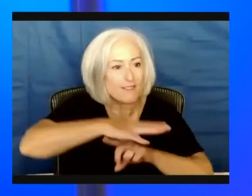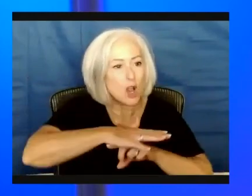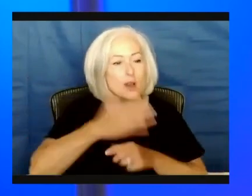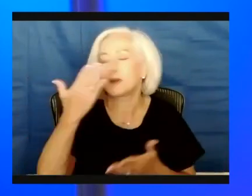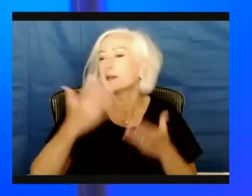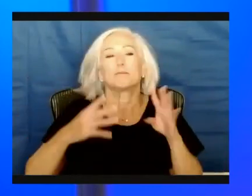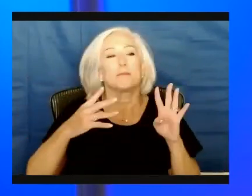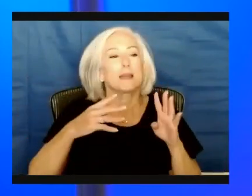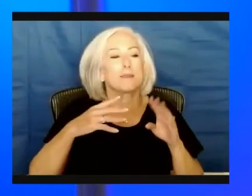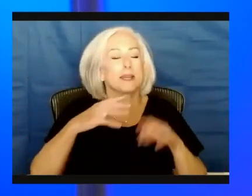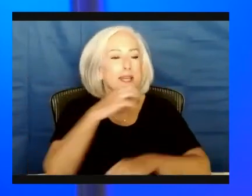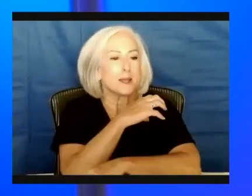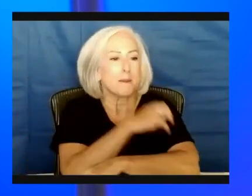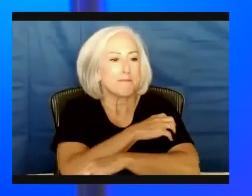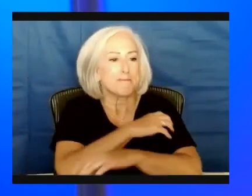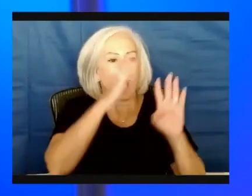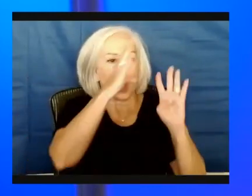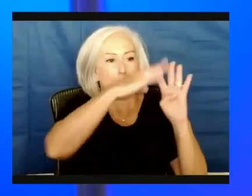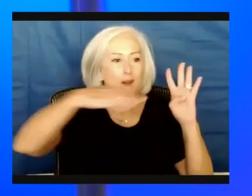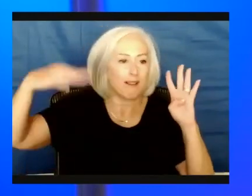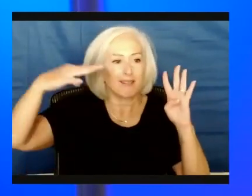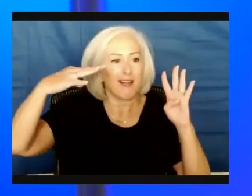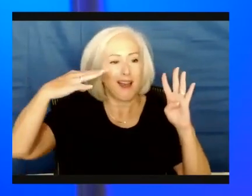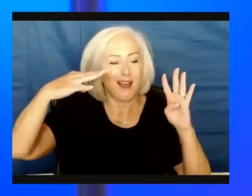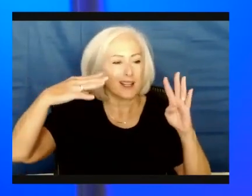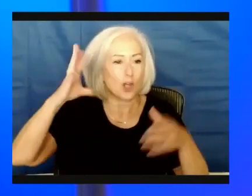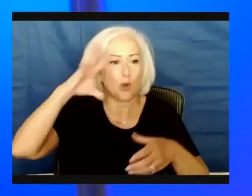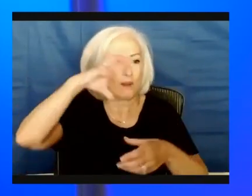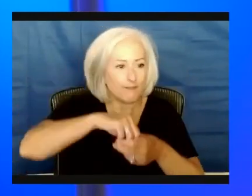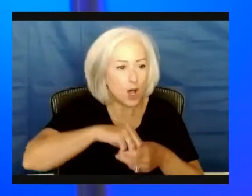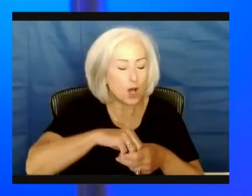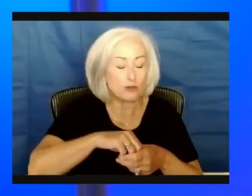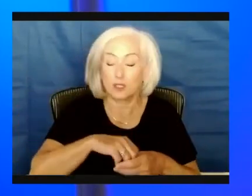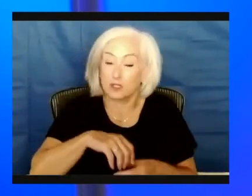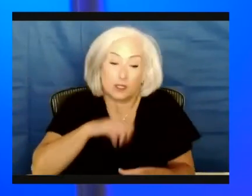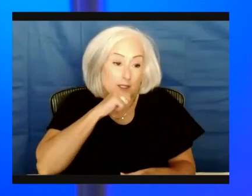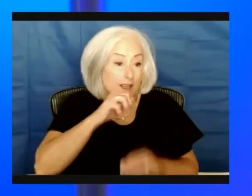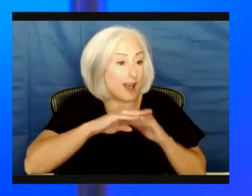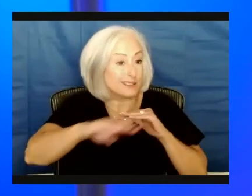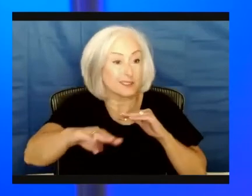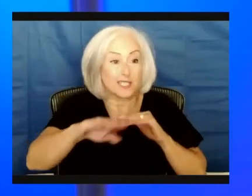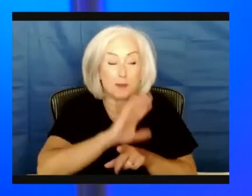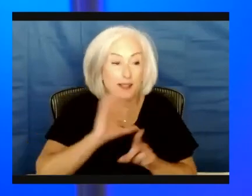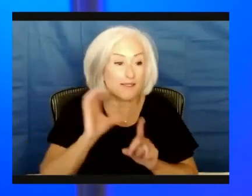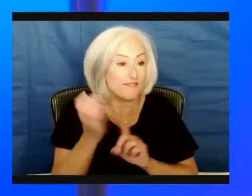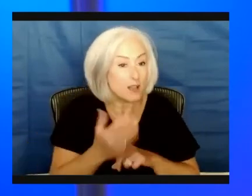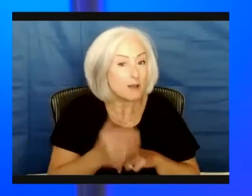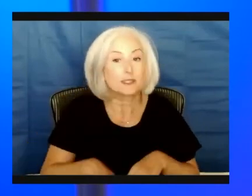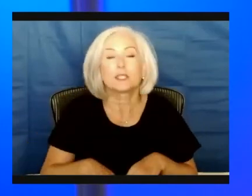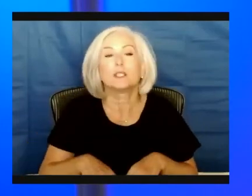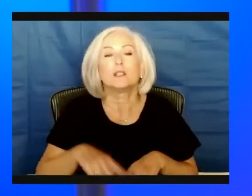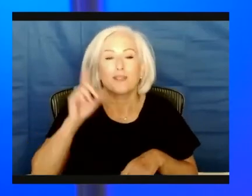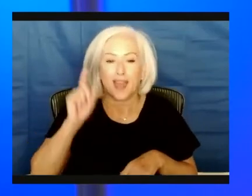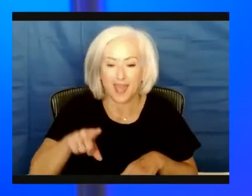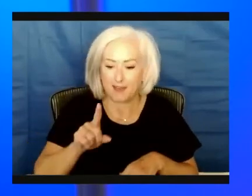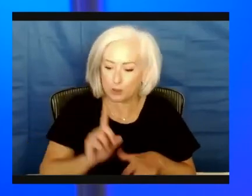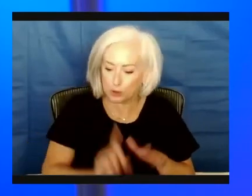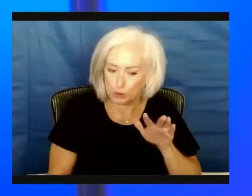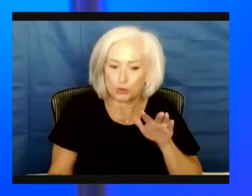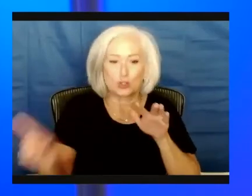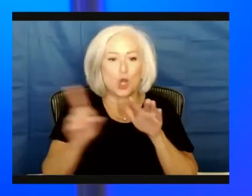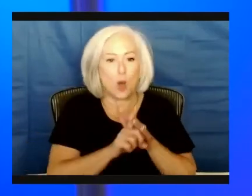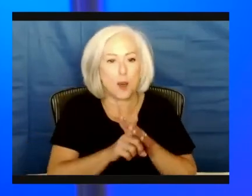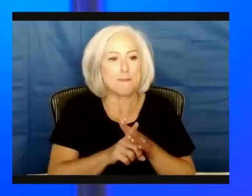situations. It's just a really unsafe and unstable environment, and they have to deal with it. They pull up to these scenes, and they manage to get through